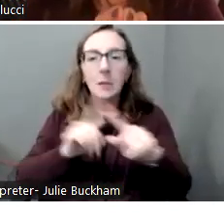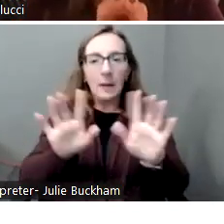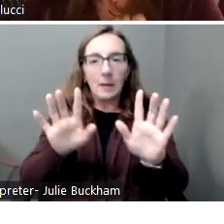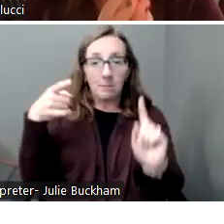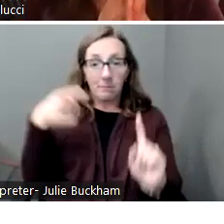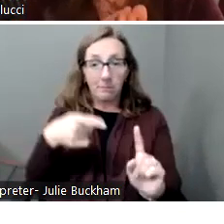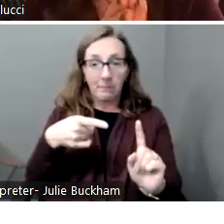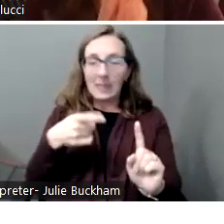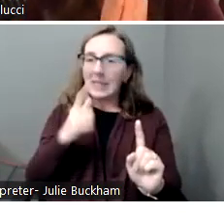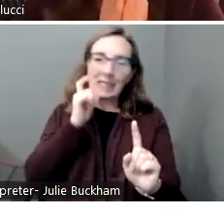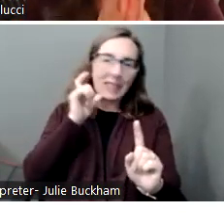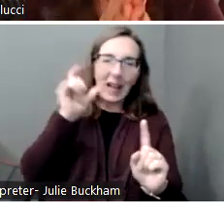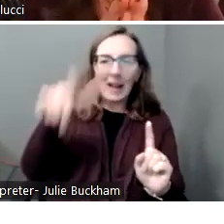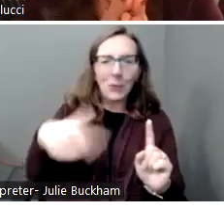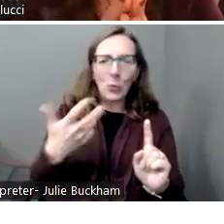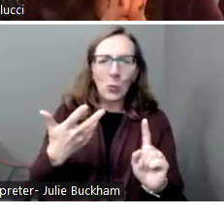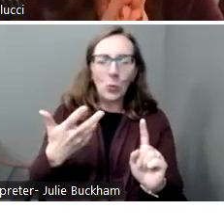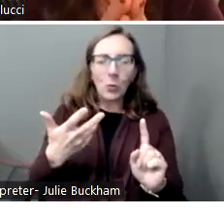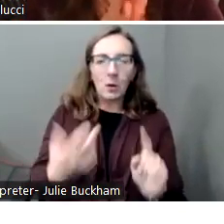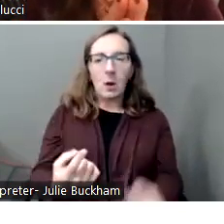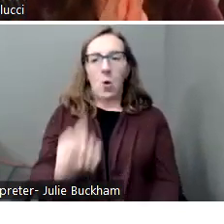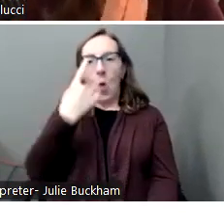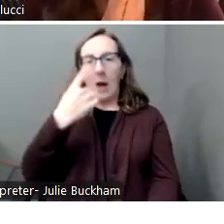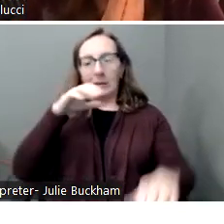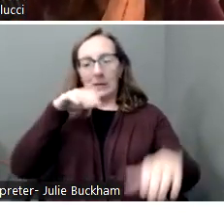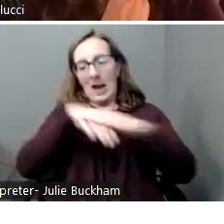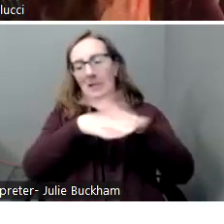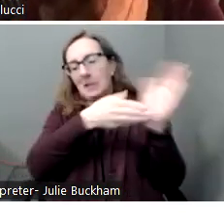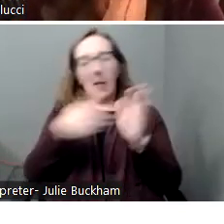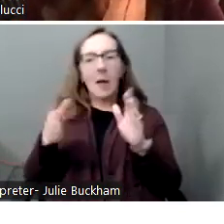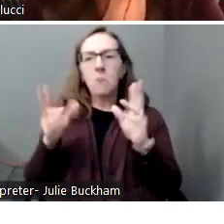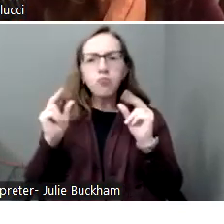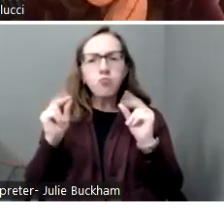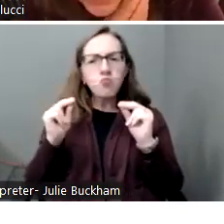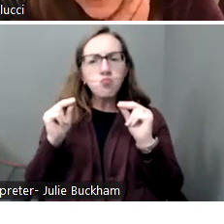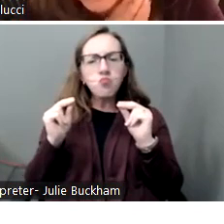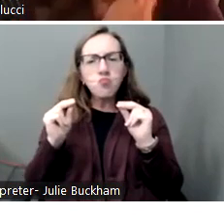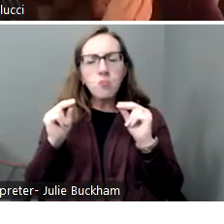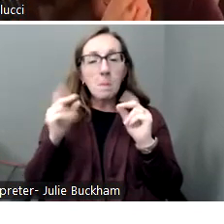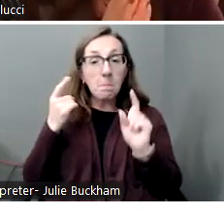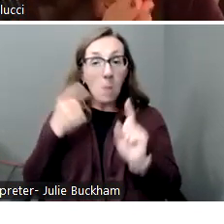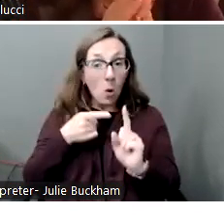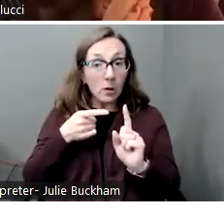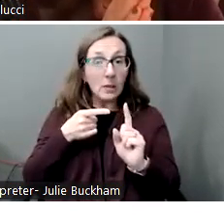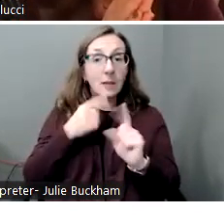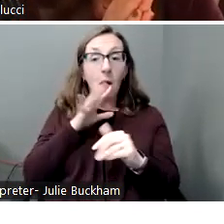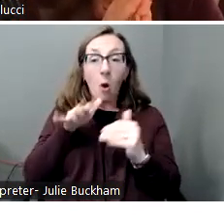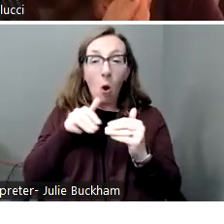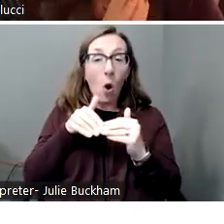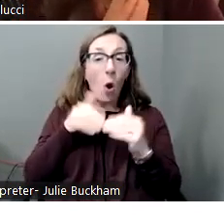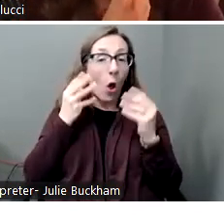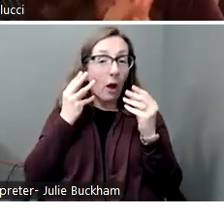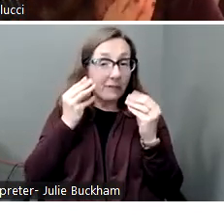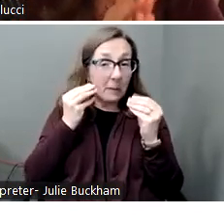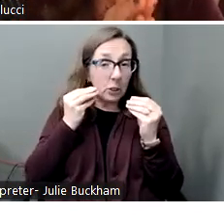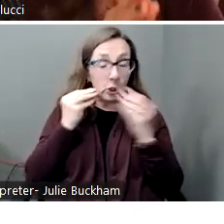to be this particular communication access plan. The thing is to get the information for the patient. And